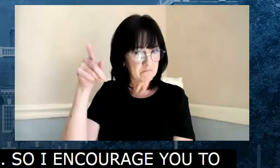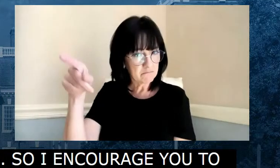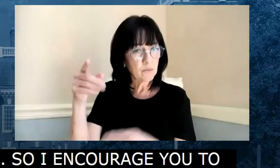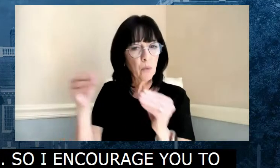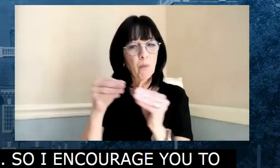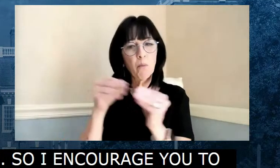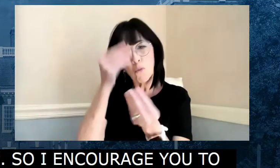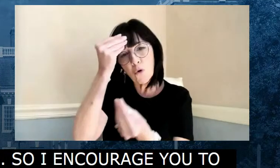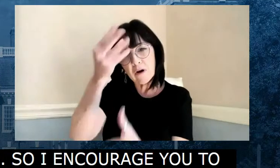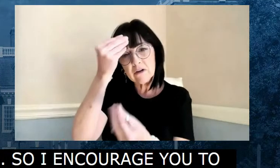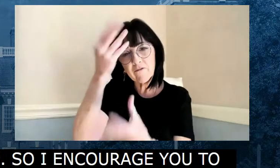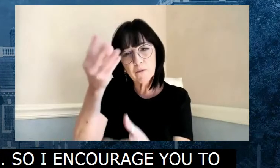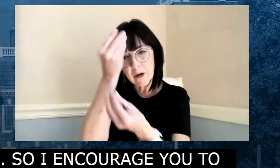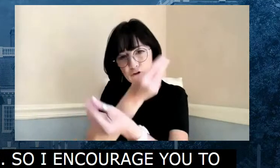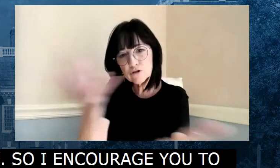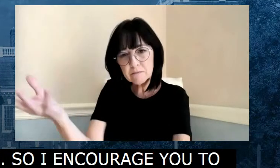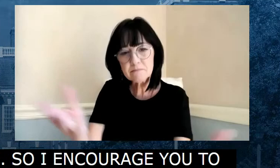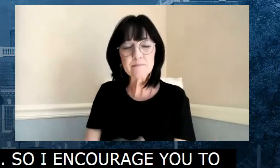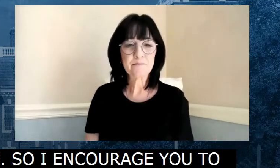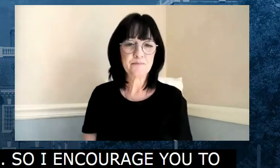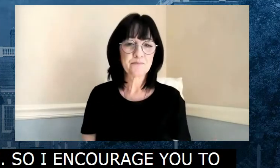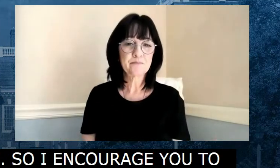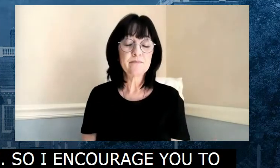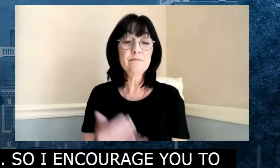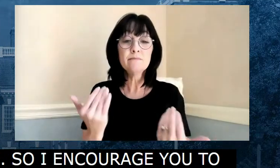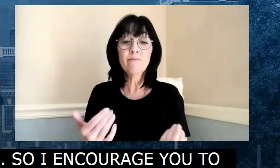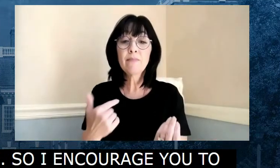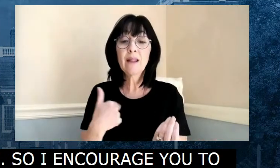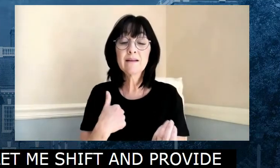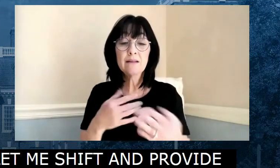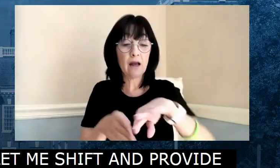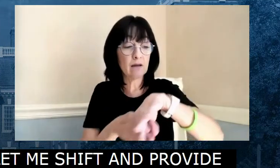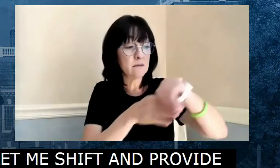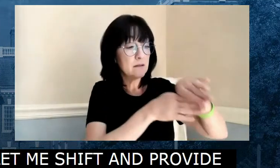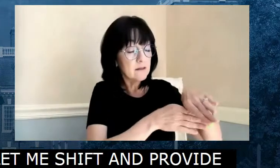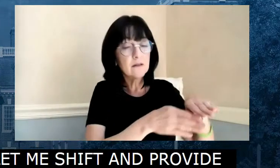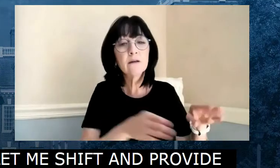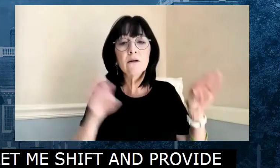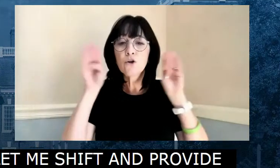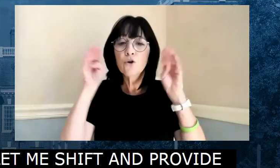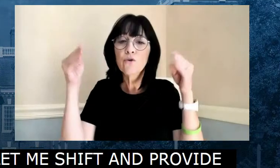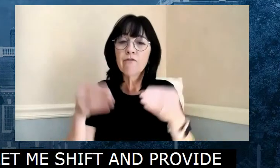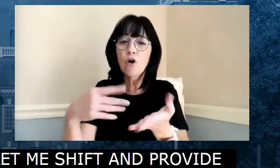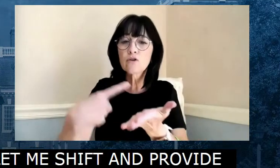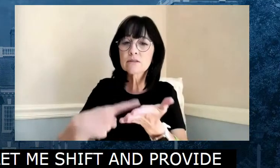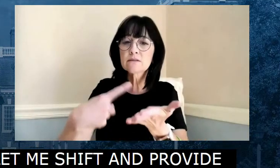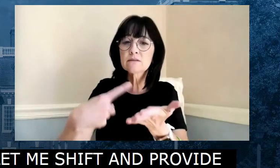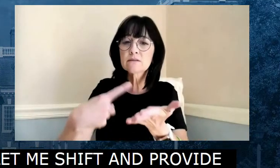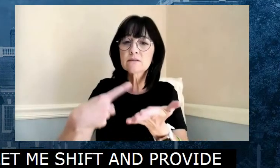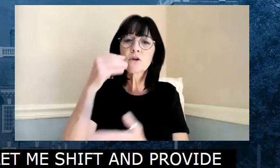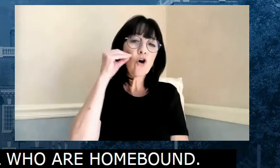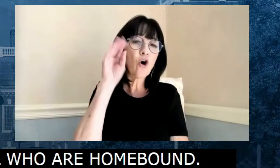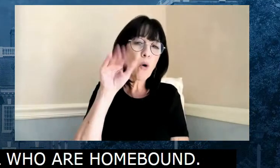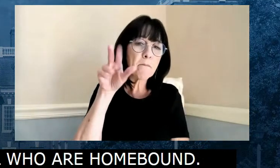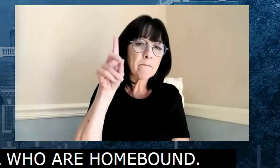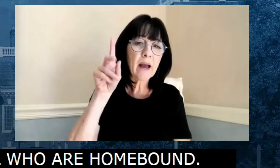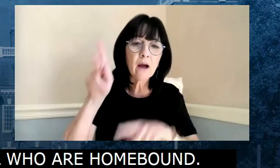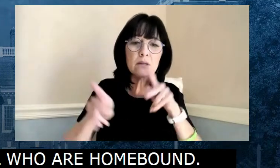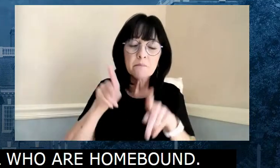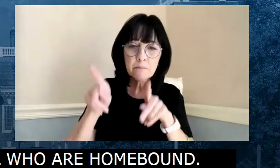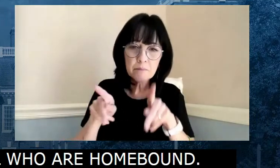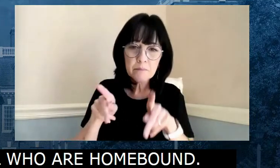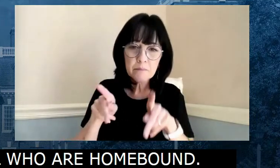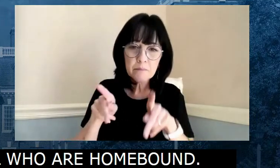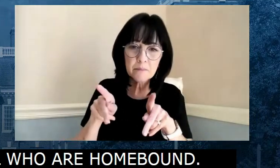and provide an update on vaccinating individuals who are homebound. Really excited to share some progress that we've